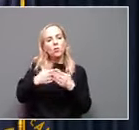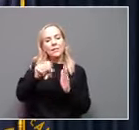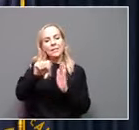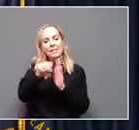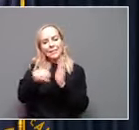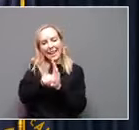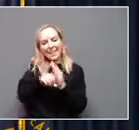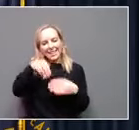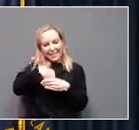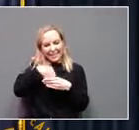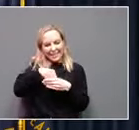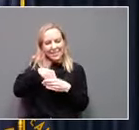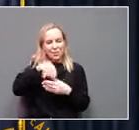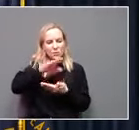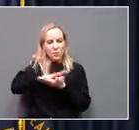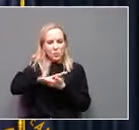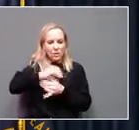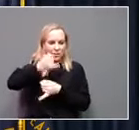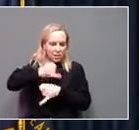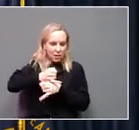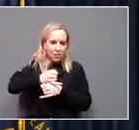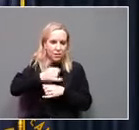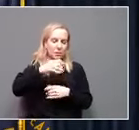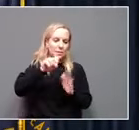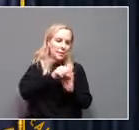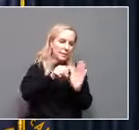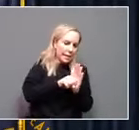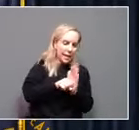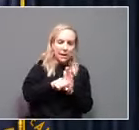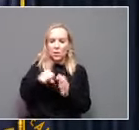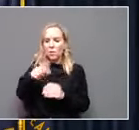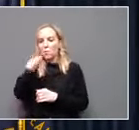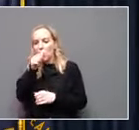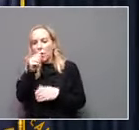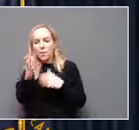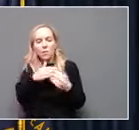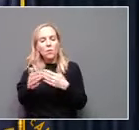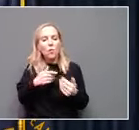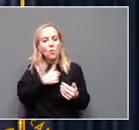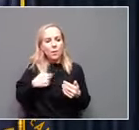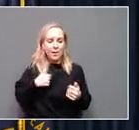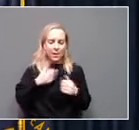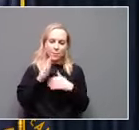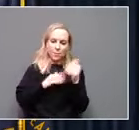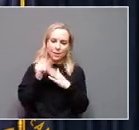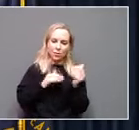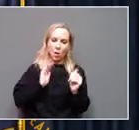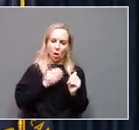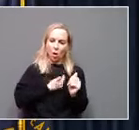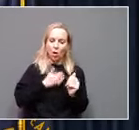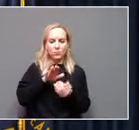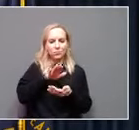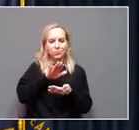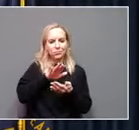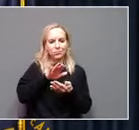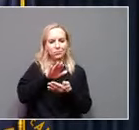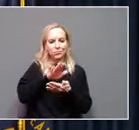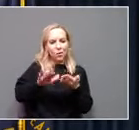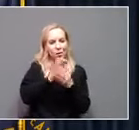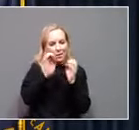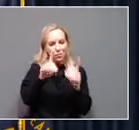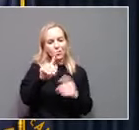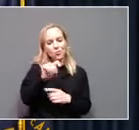public. So in many ways, that helps us build our training grounds while at the same time keeping our